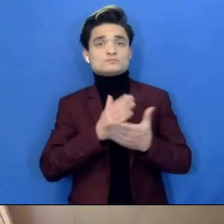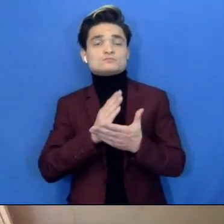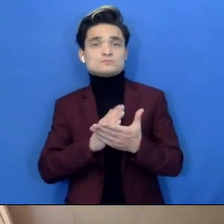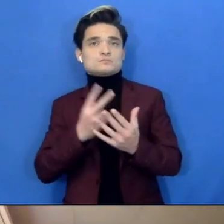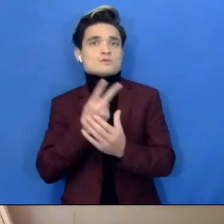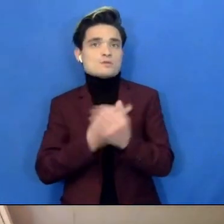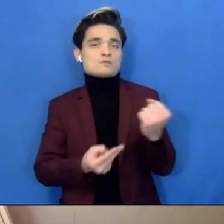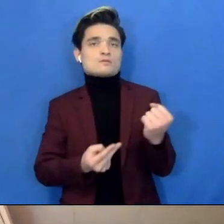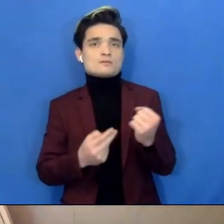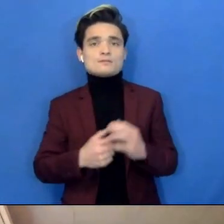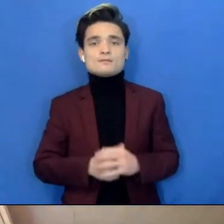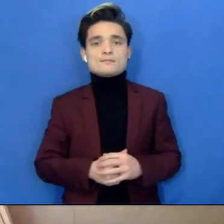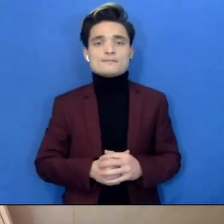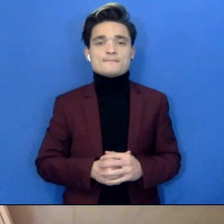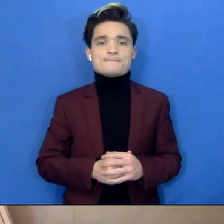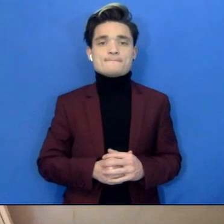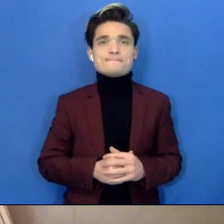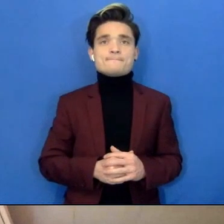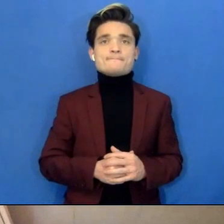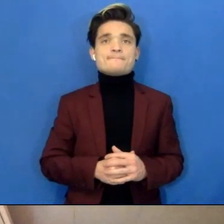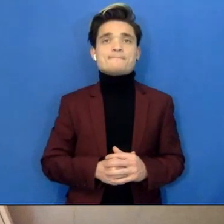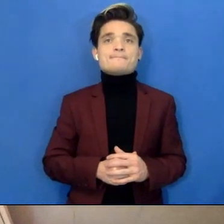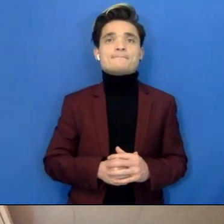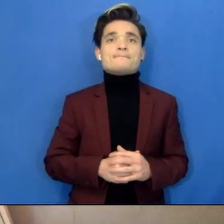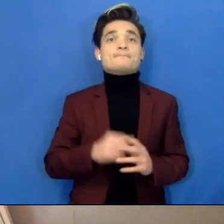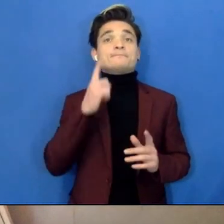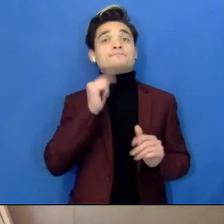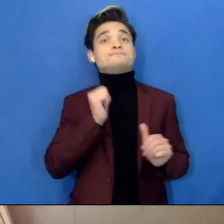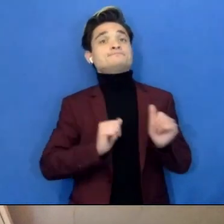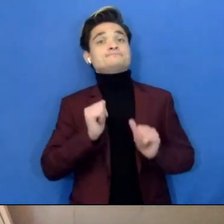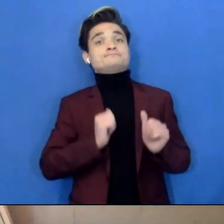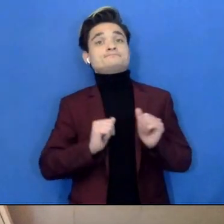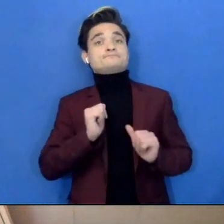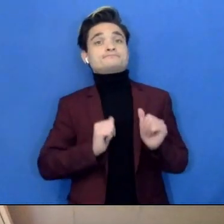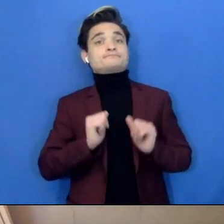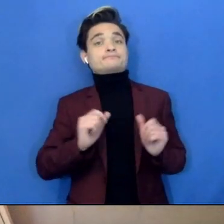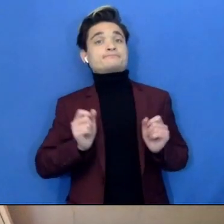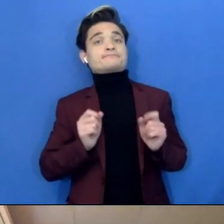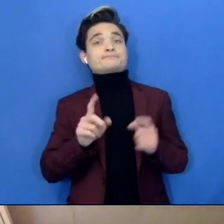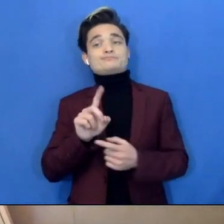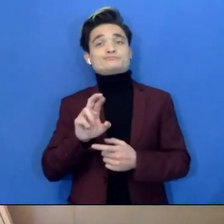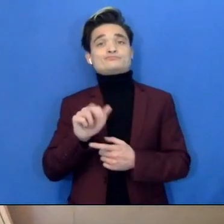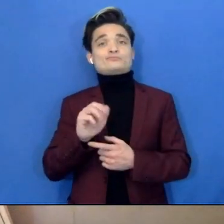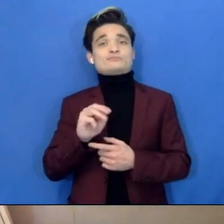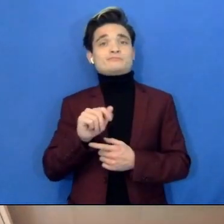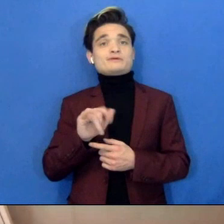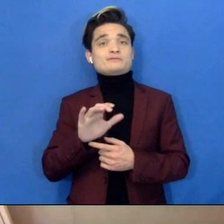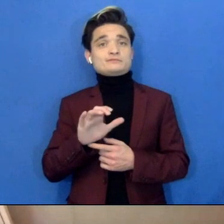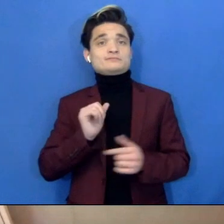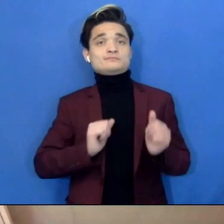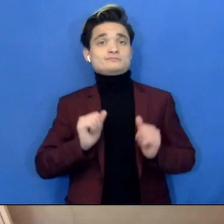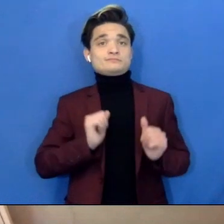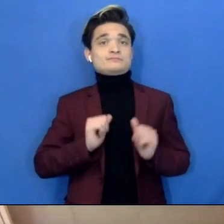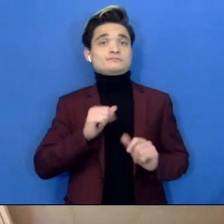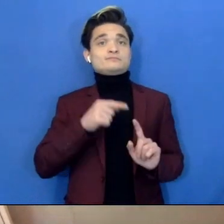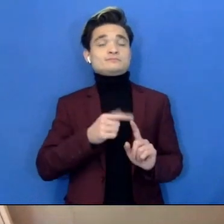especially in the kind of more dramatic style improv, we use a lot of this implicit characterization of just trying to behave and act in the